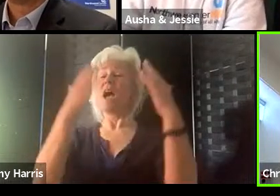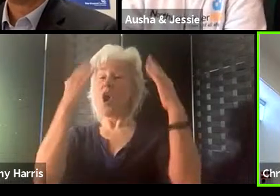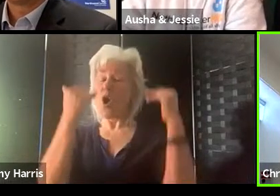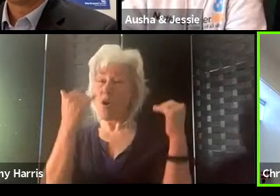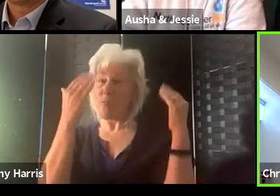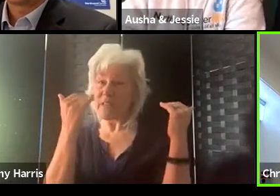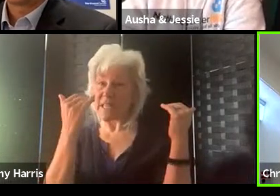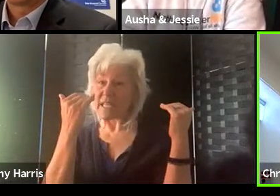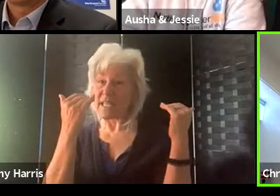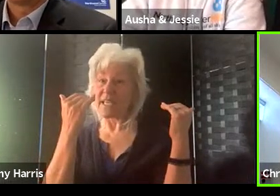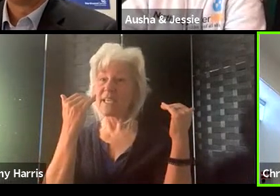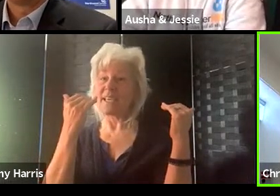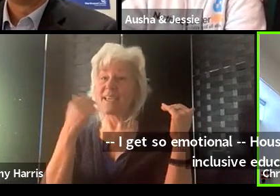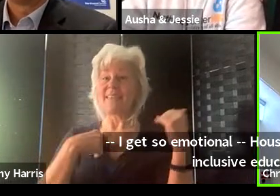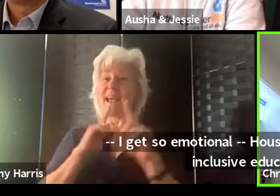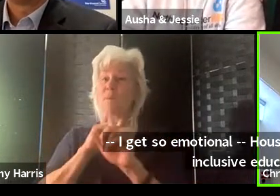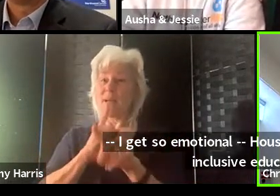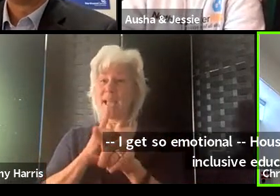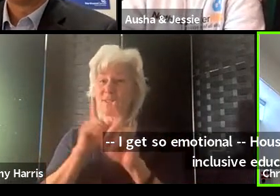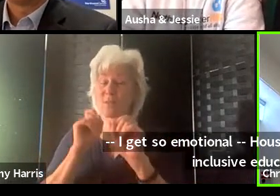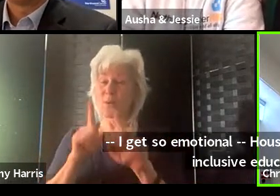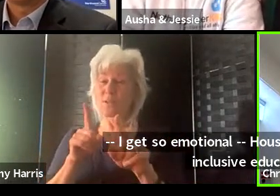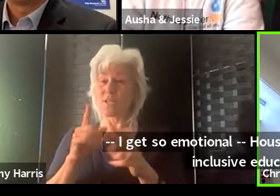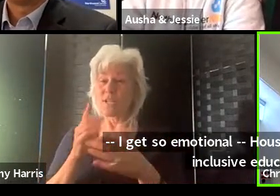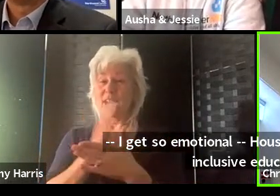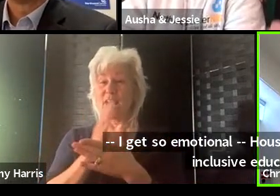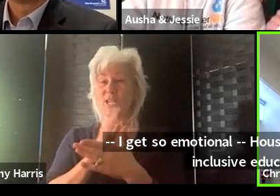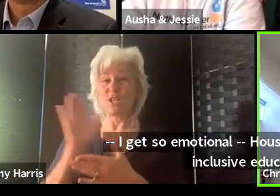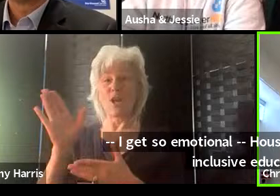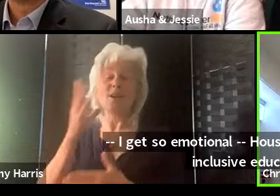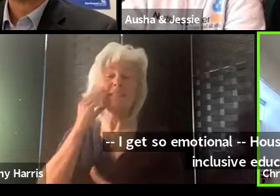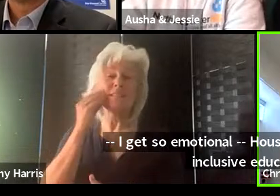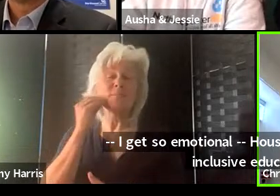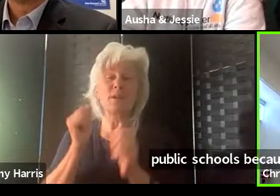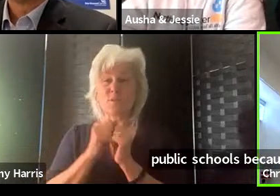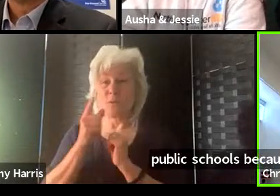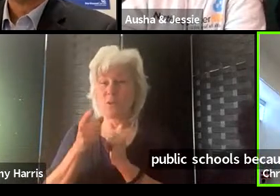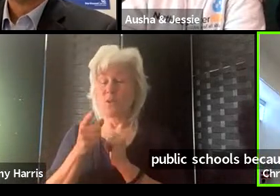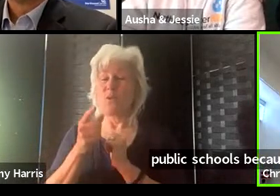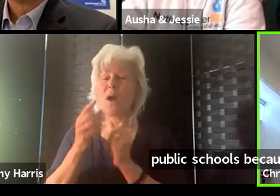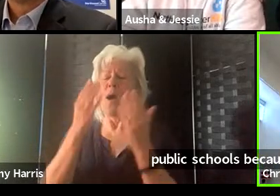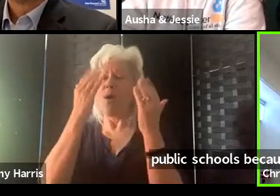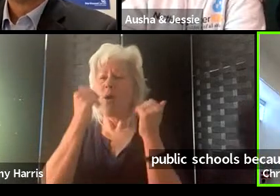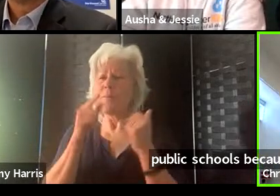I hope as I answer these questions and I share his experiences with you all, you see